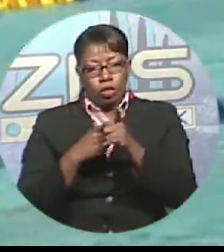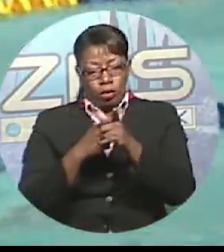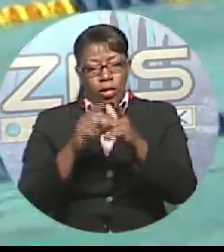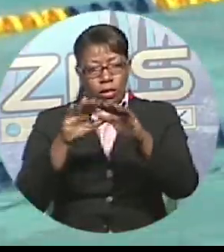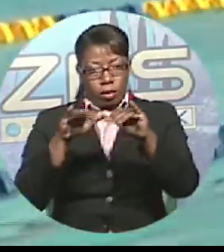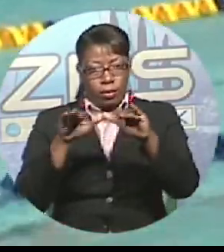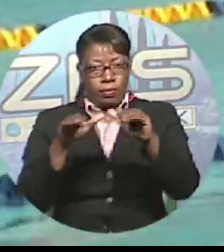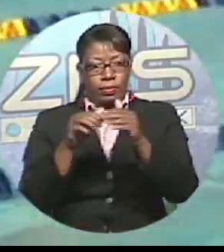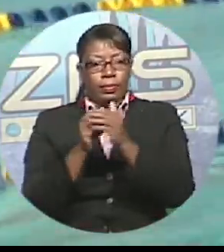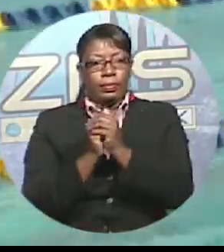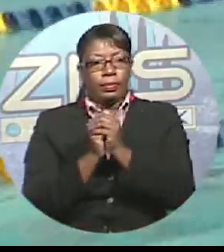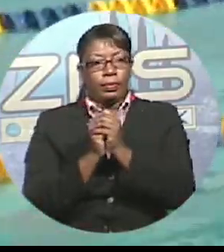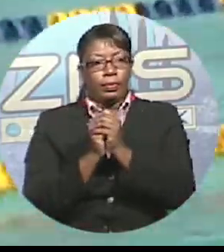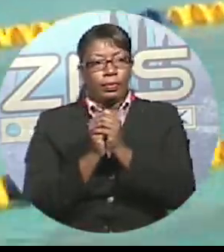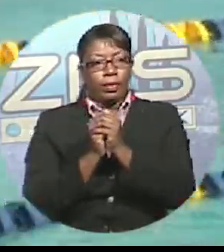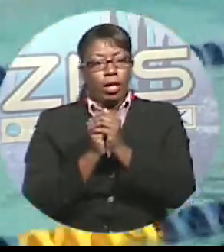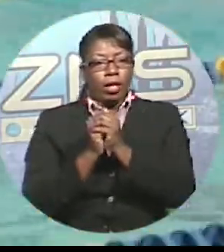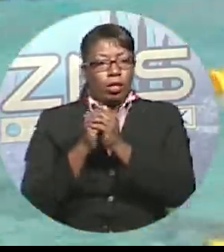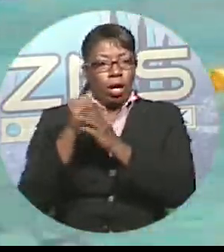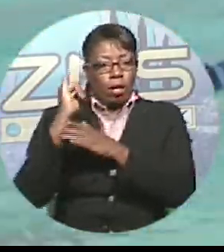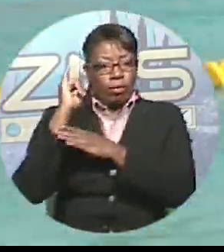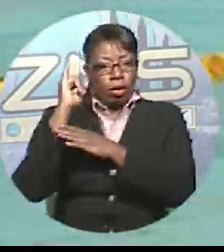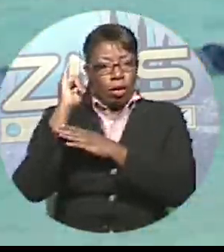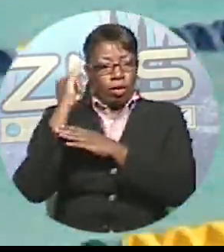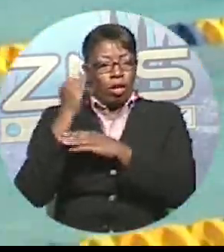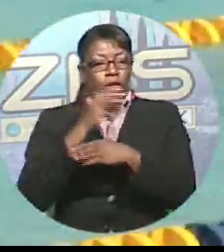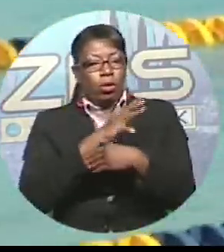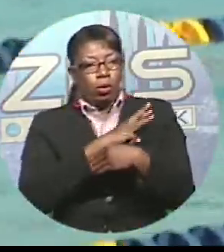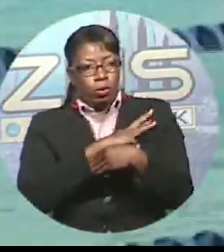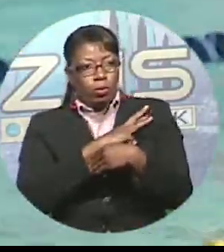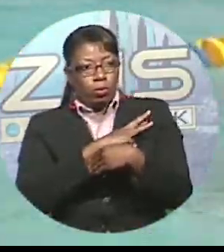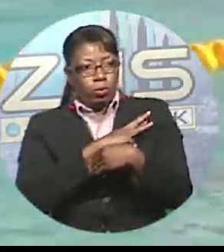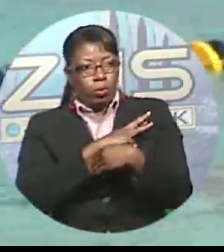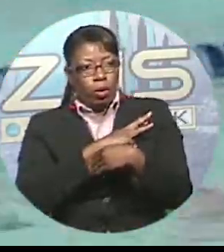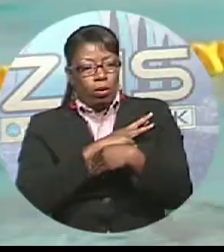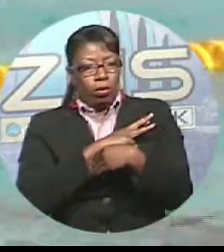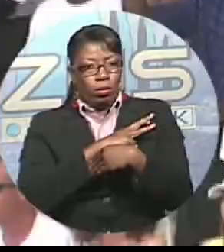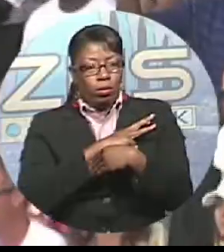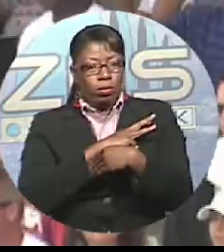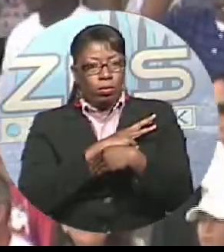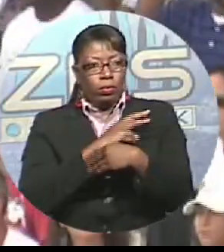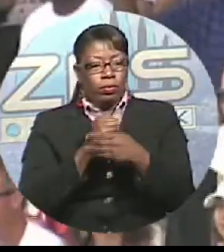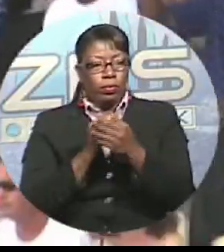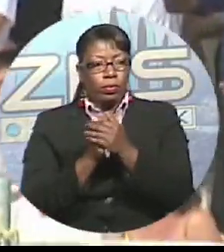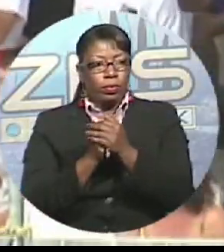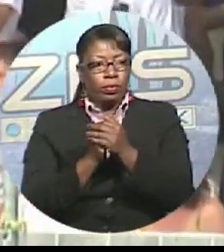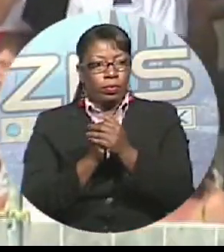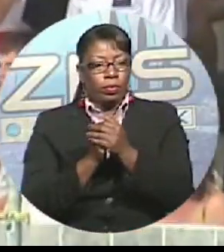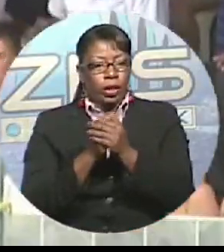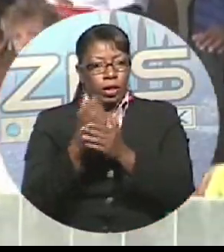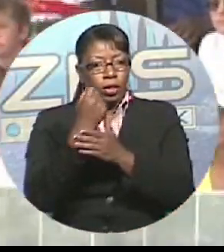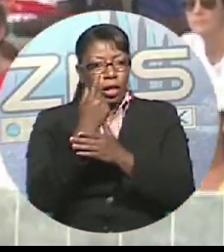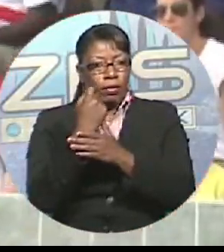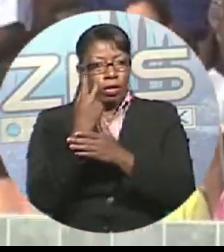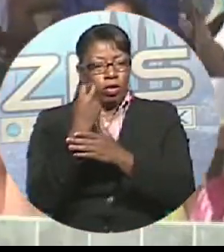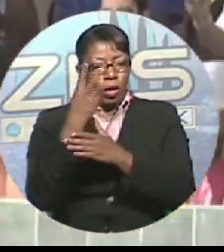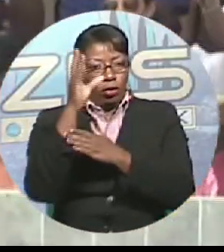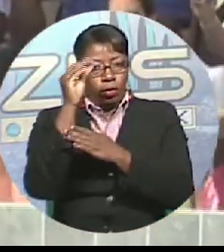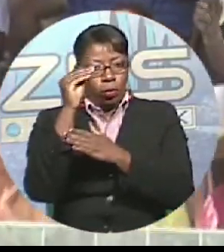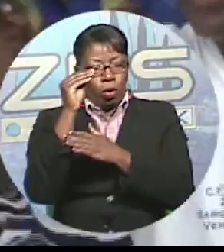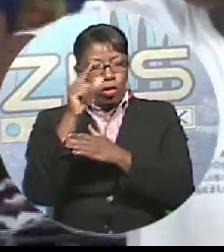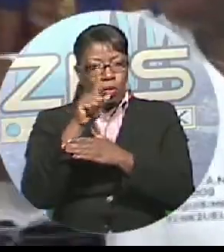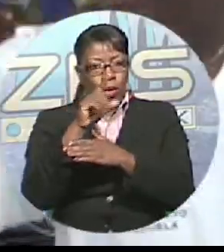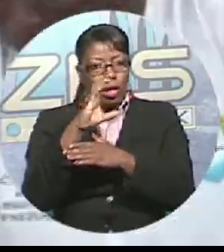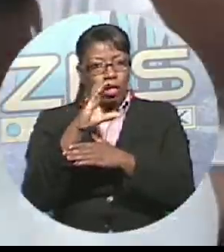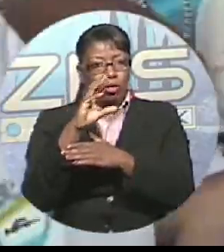breaststroke, Joshua Wong sits in third spot. His time 2:45.6 heading into the final. Also in the 11-12 boys, Sammy Gibson in the